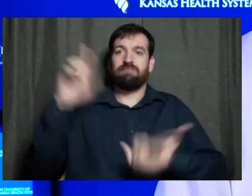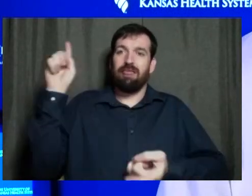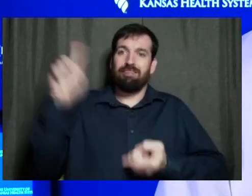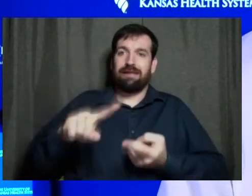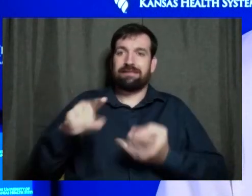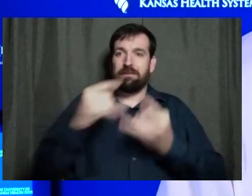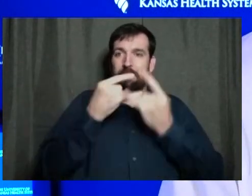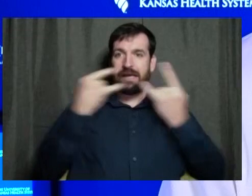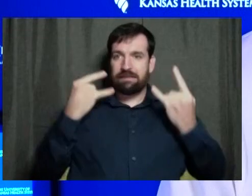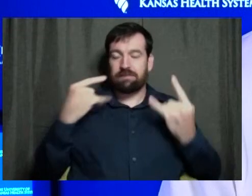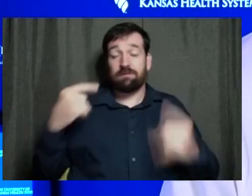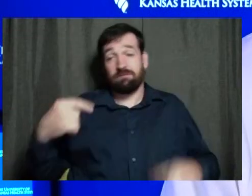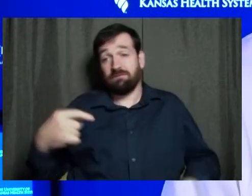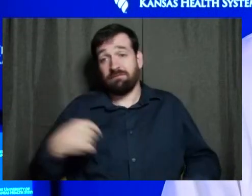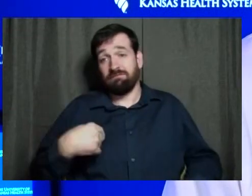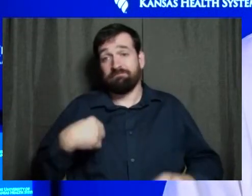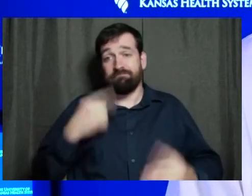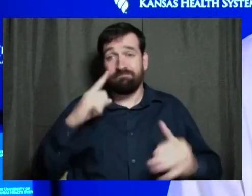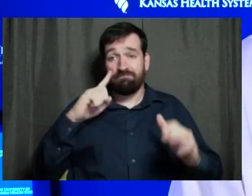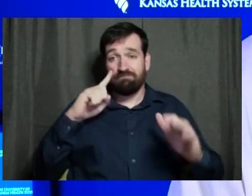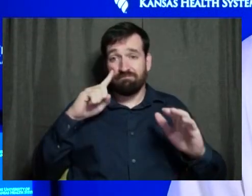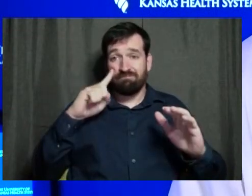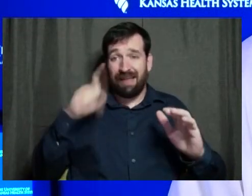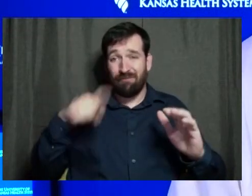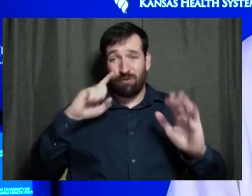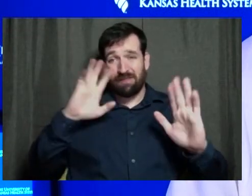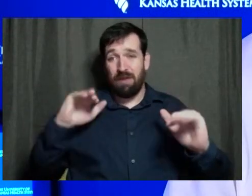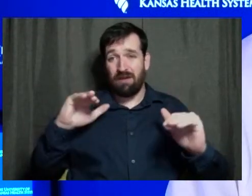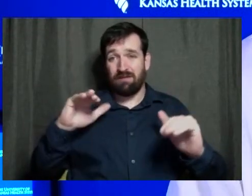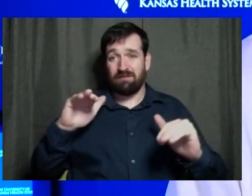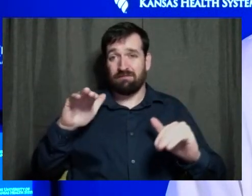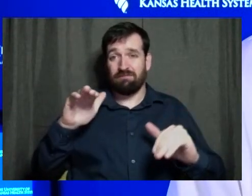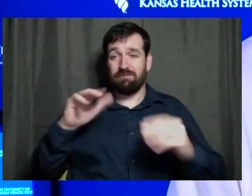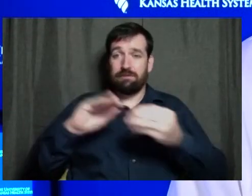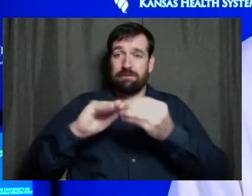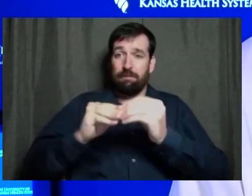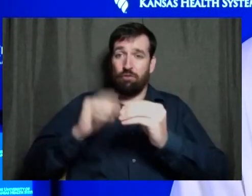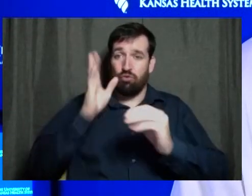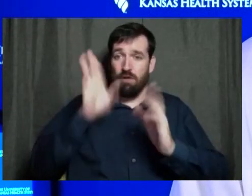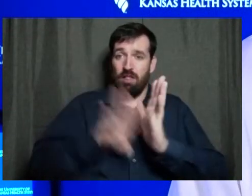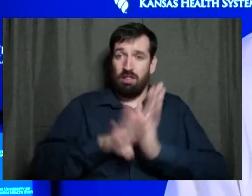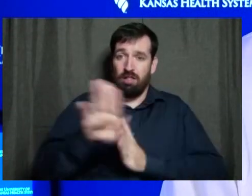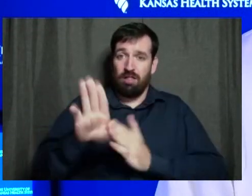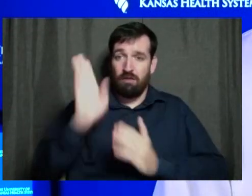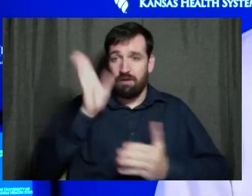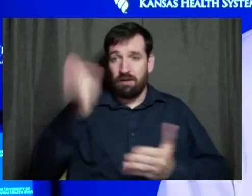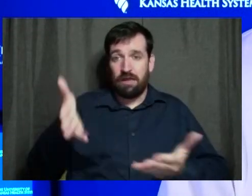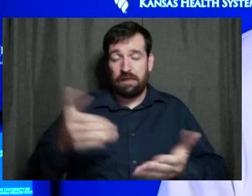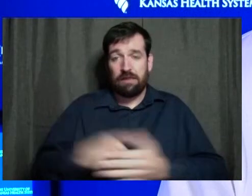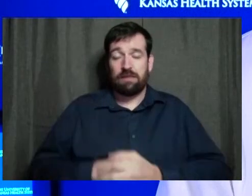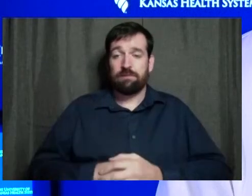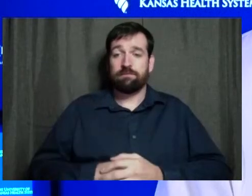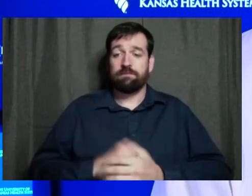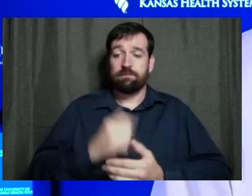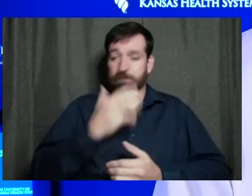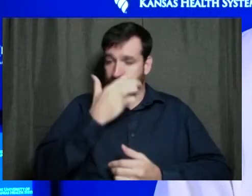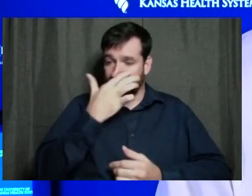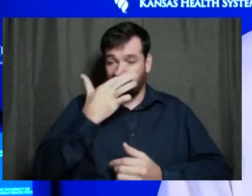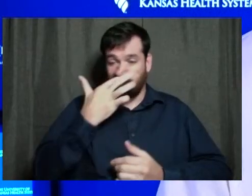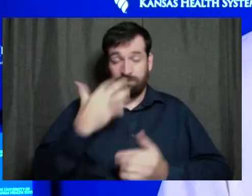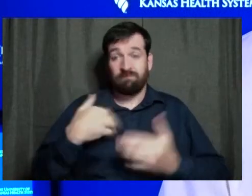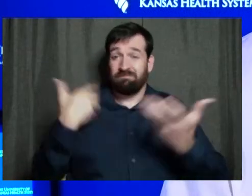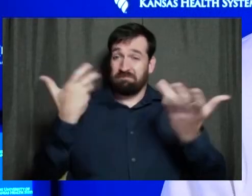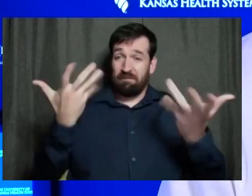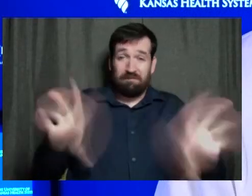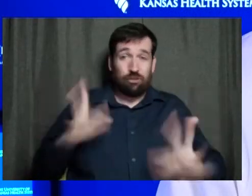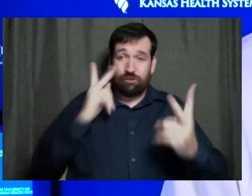to expect that overall the cases will go up. Certainly we would expect that. That would has been played out before. We